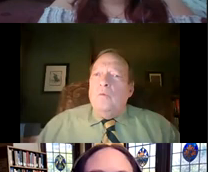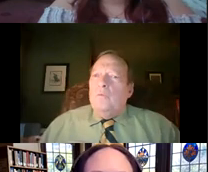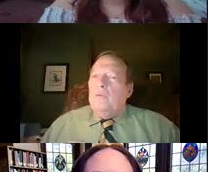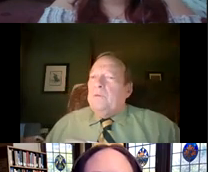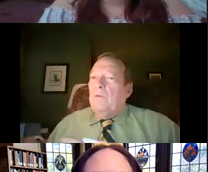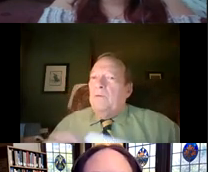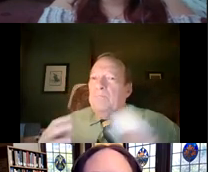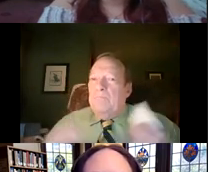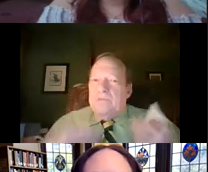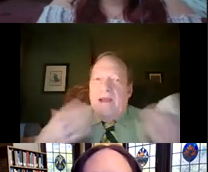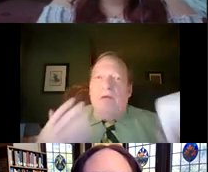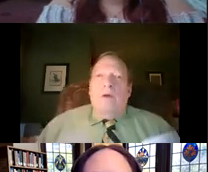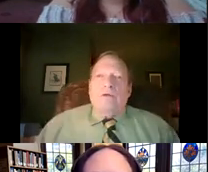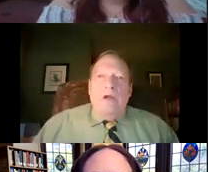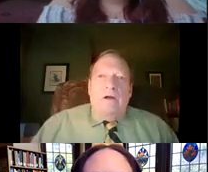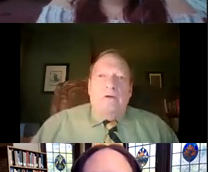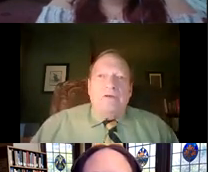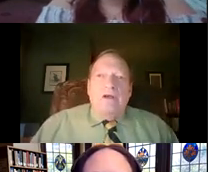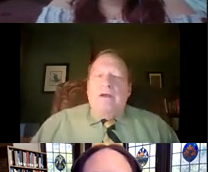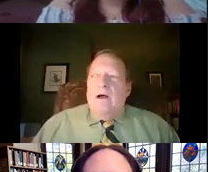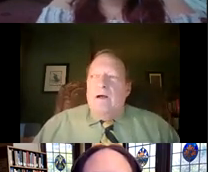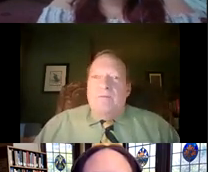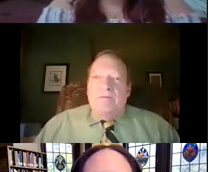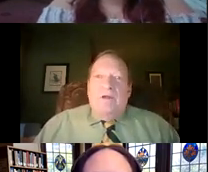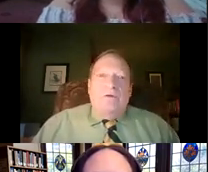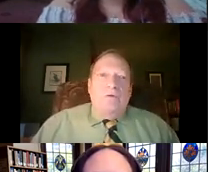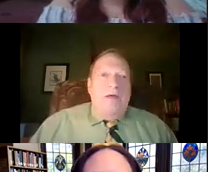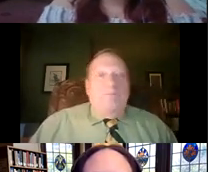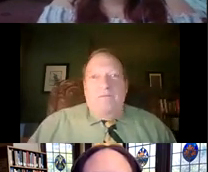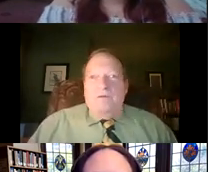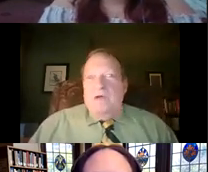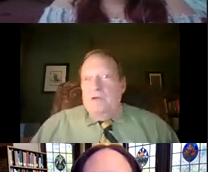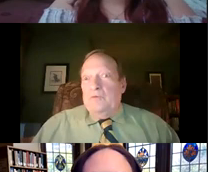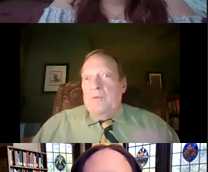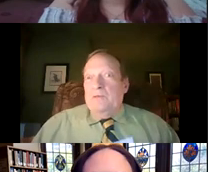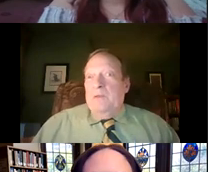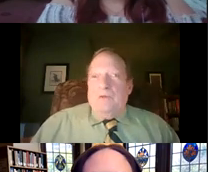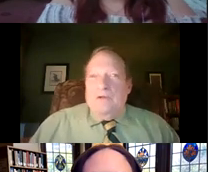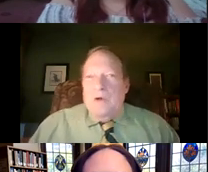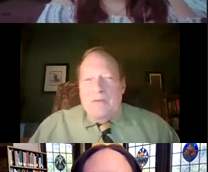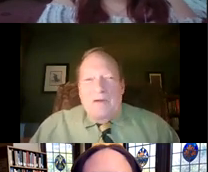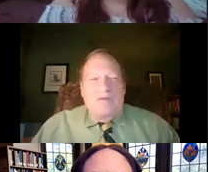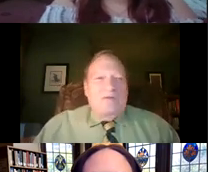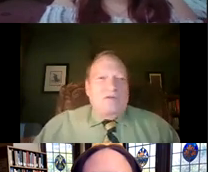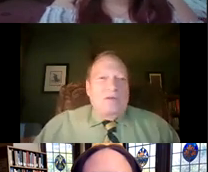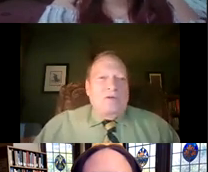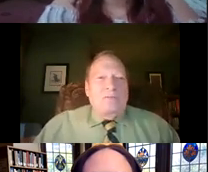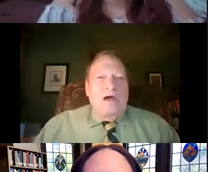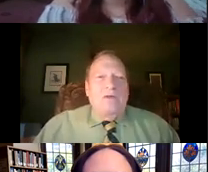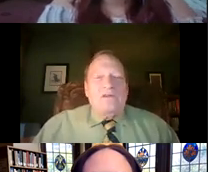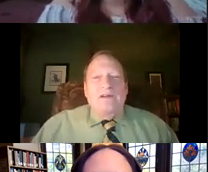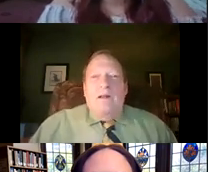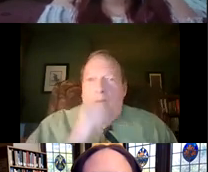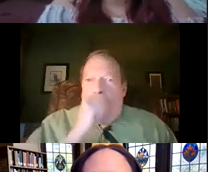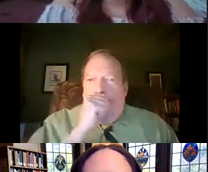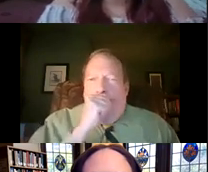And we'd send out questionnaires to them, which I'd use for my speech. So I'd talk about their favorite subject